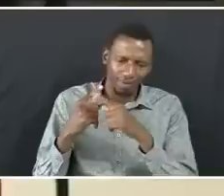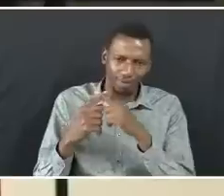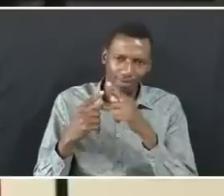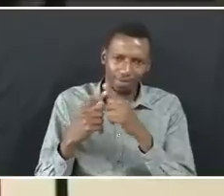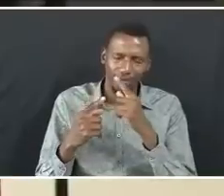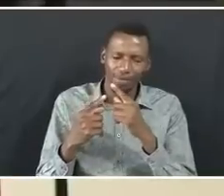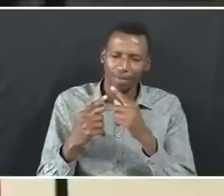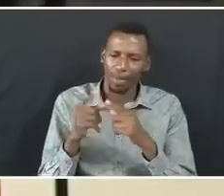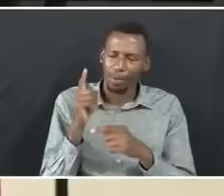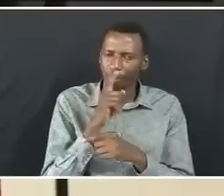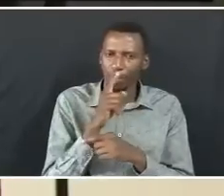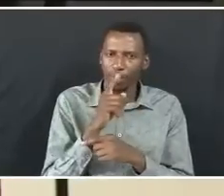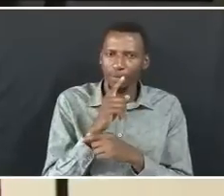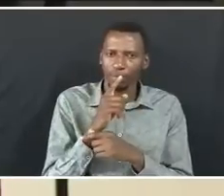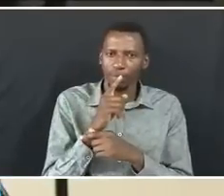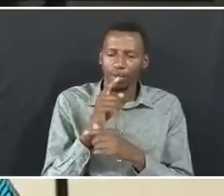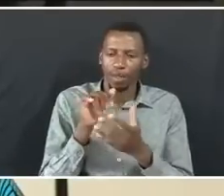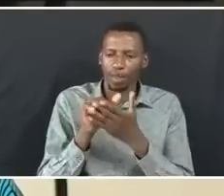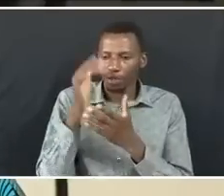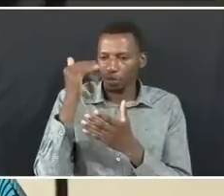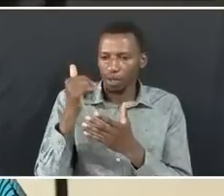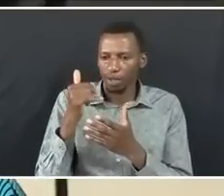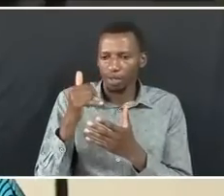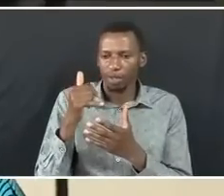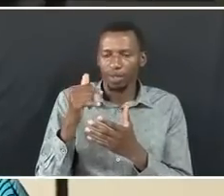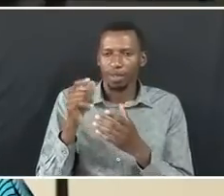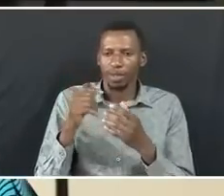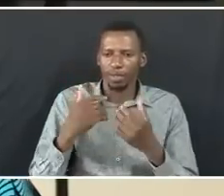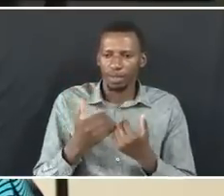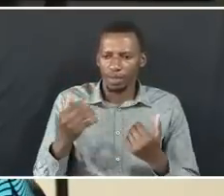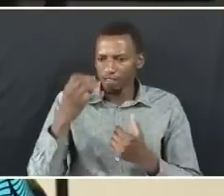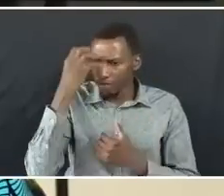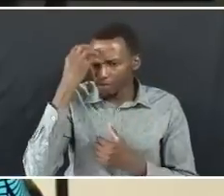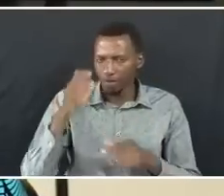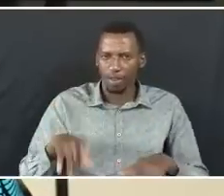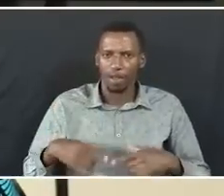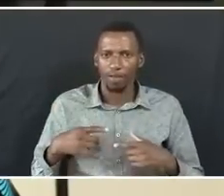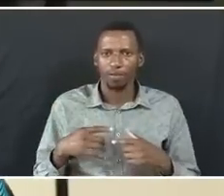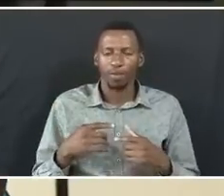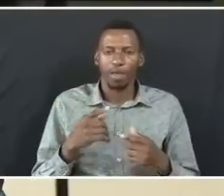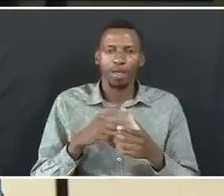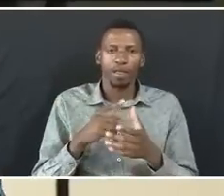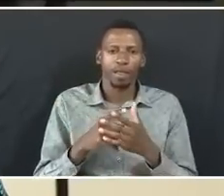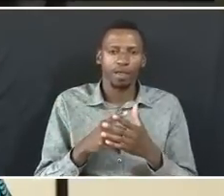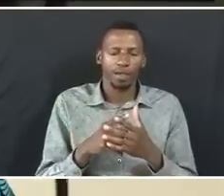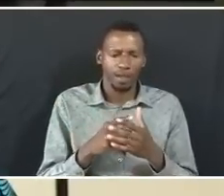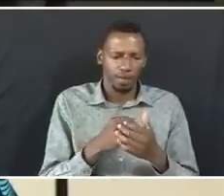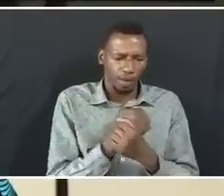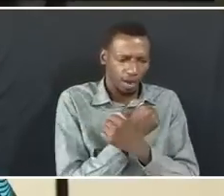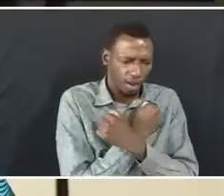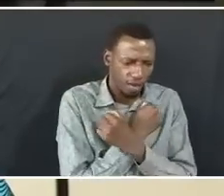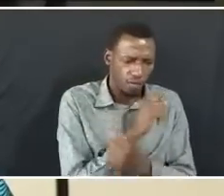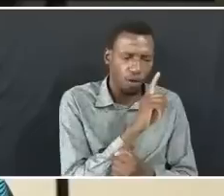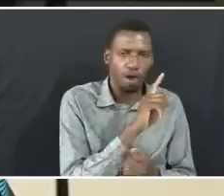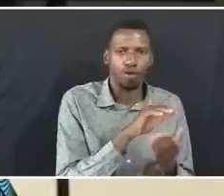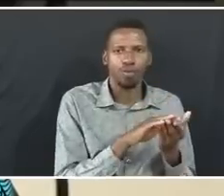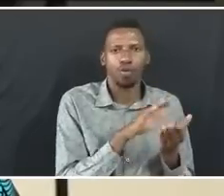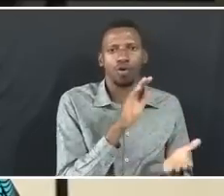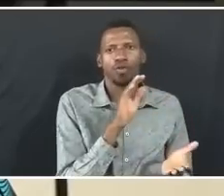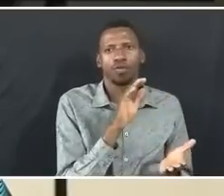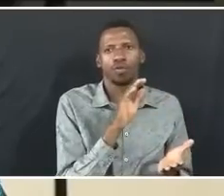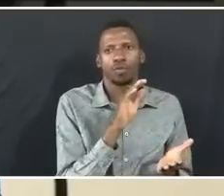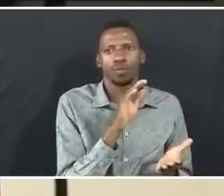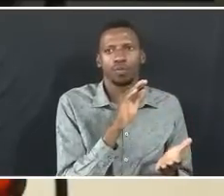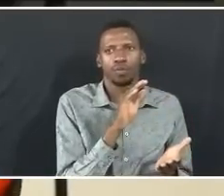And then he went and loved one boy like this, because he loved